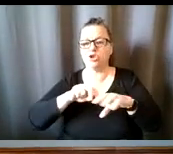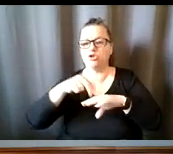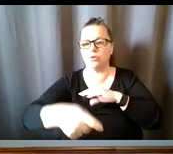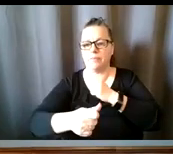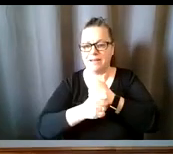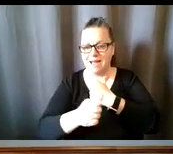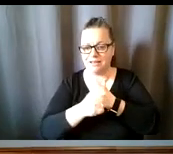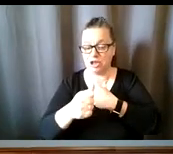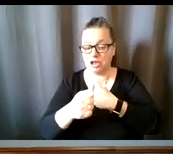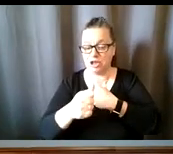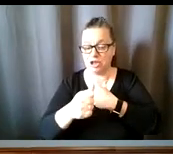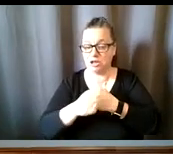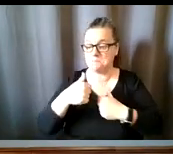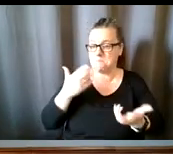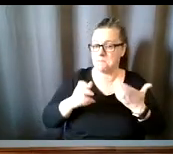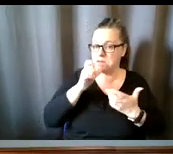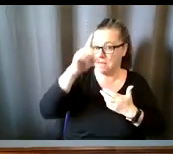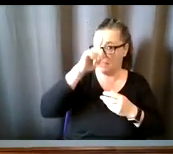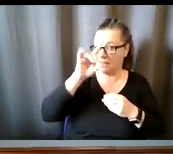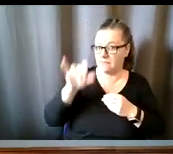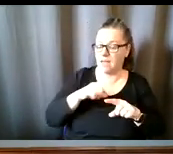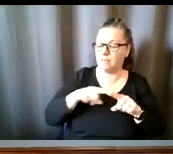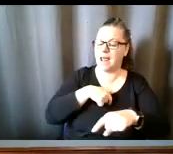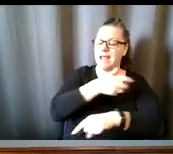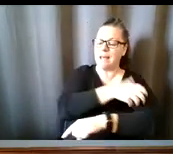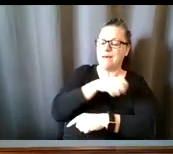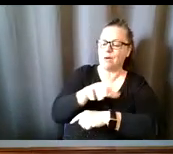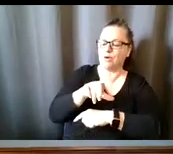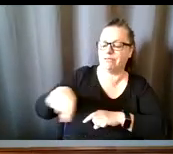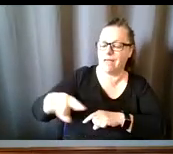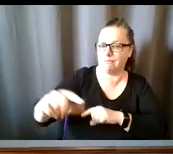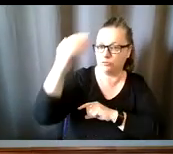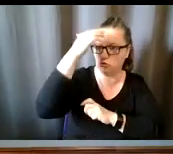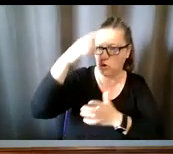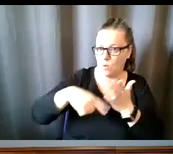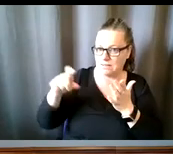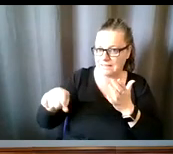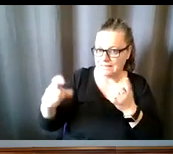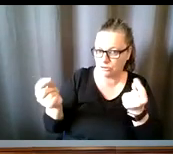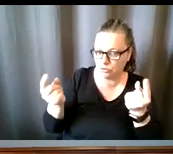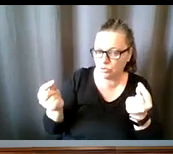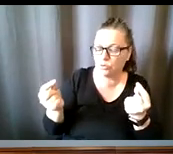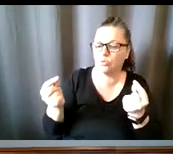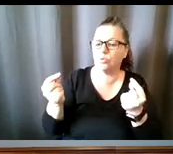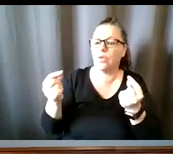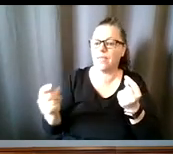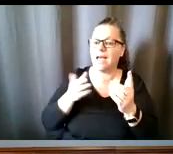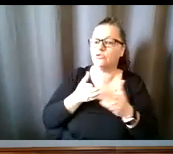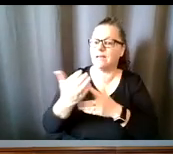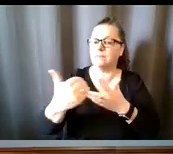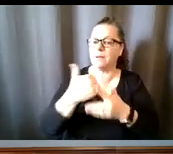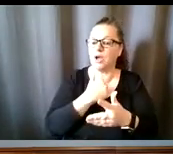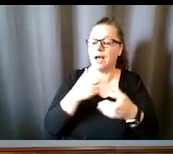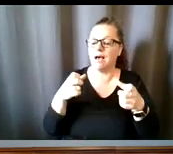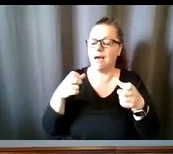I might not have even thought of that, but because I empowered them to know what they needed to do and to do it, that transparency allowed them to take